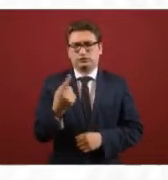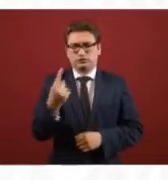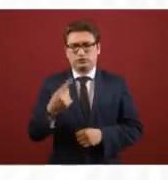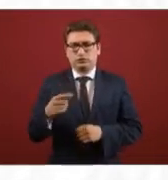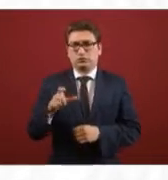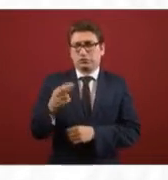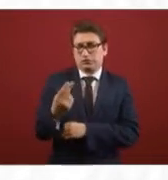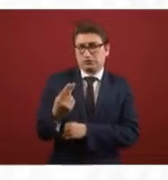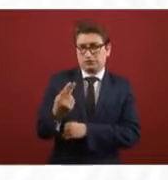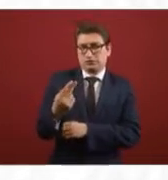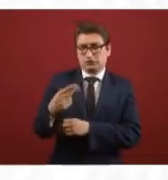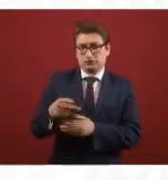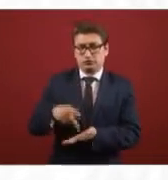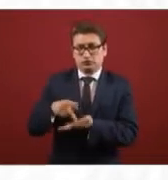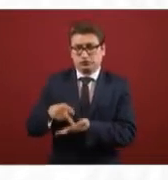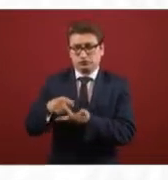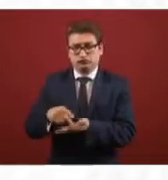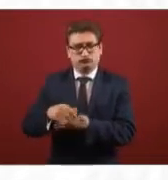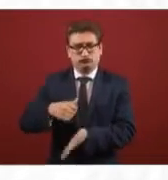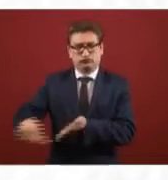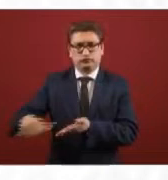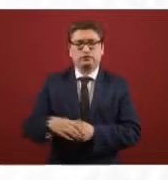problems, I guess.